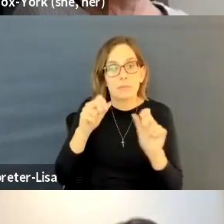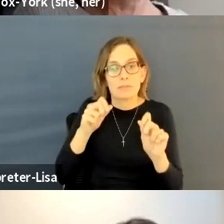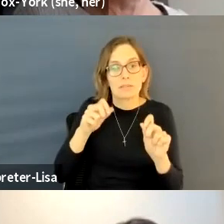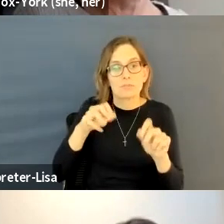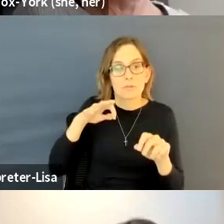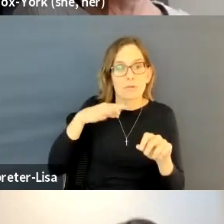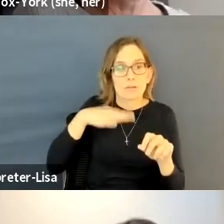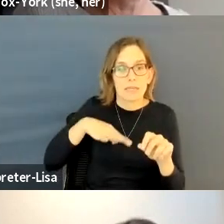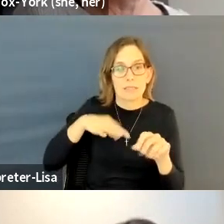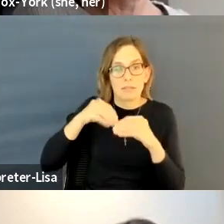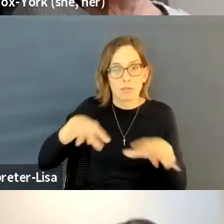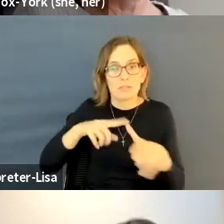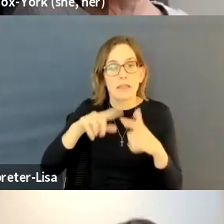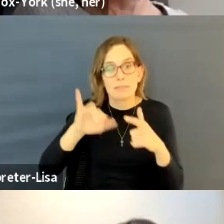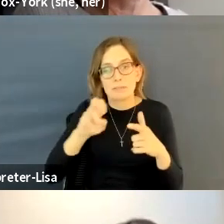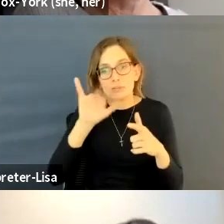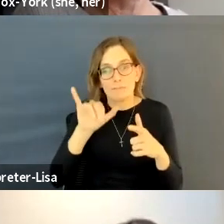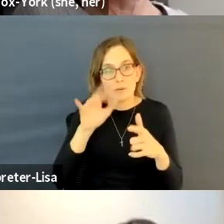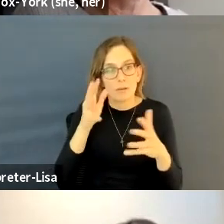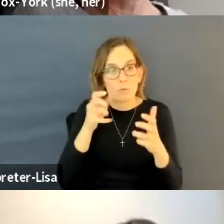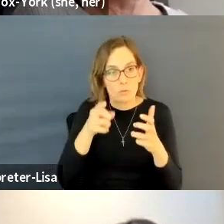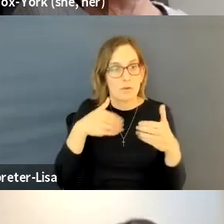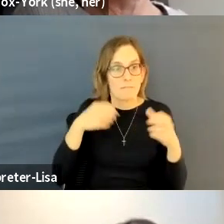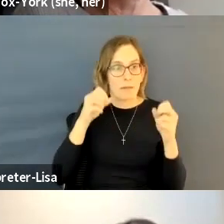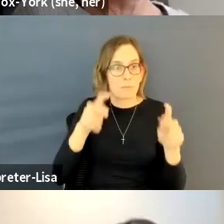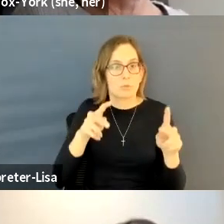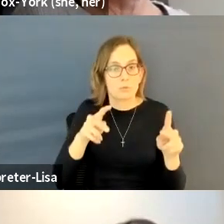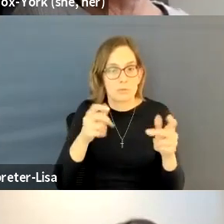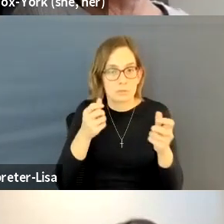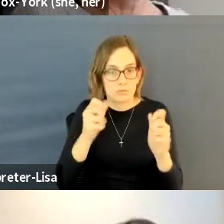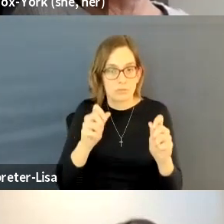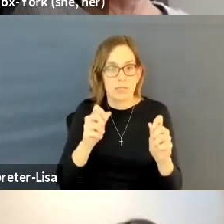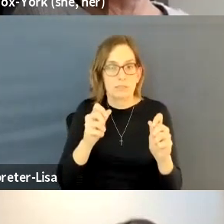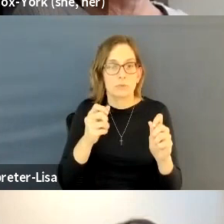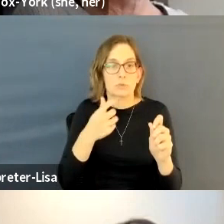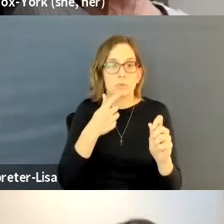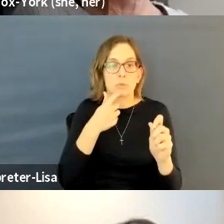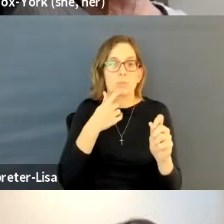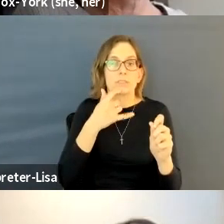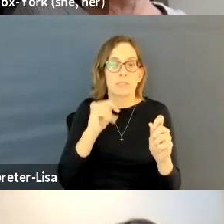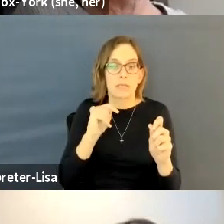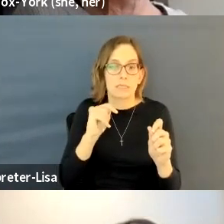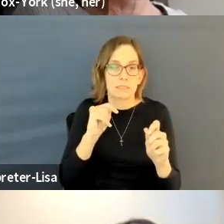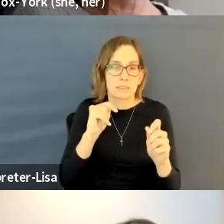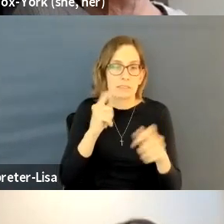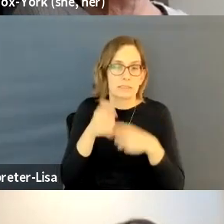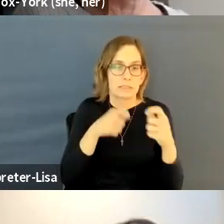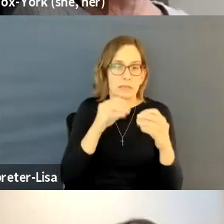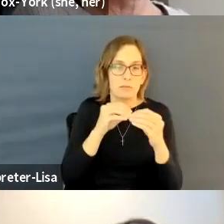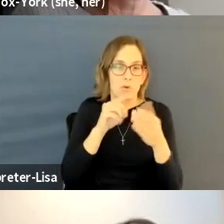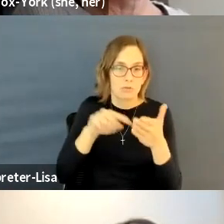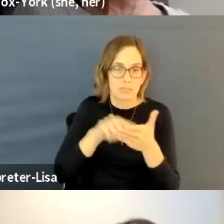Jeffrey, I want you to have an opportunity to try to say what you said as opposed to critiquing the scene. So